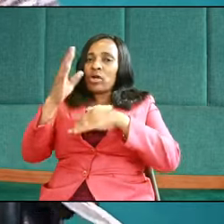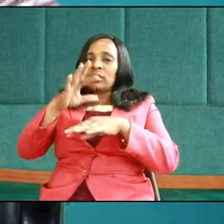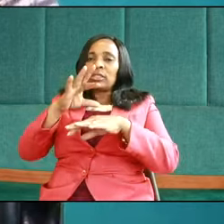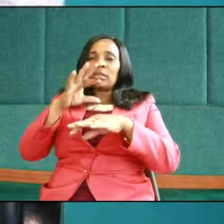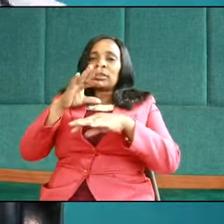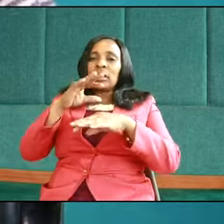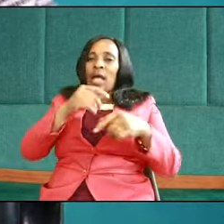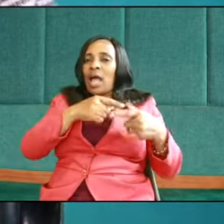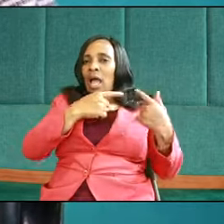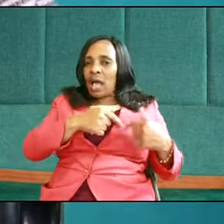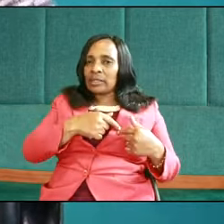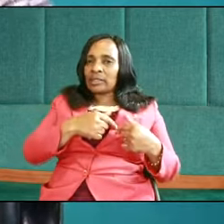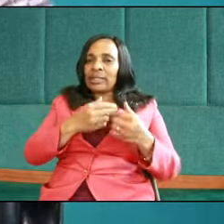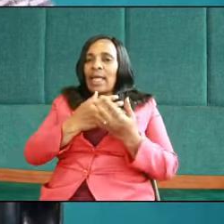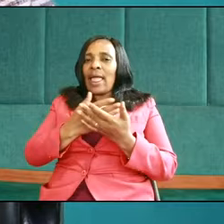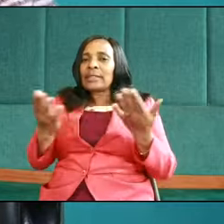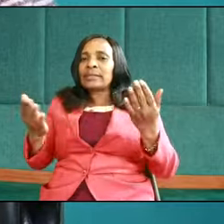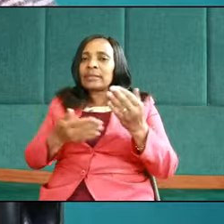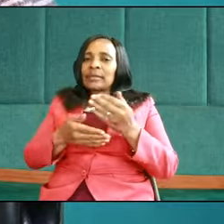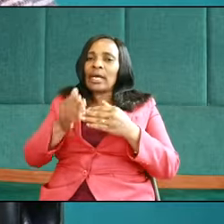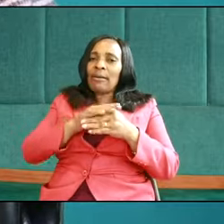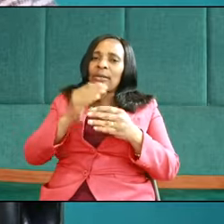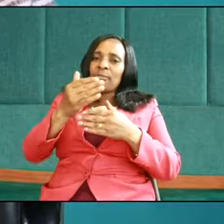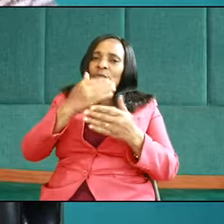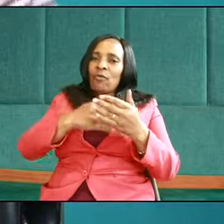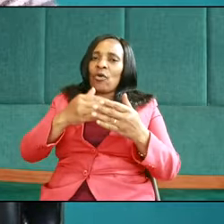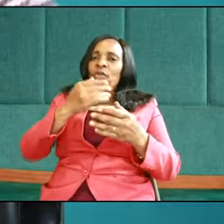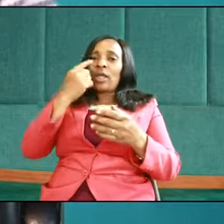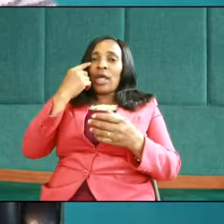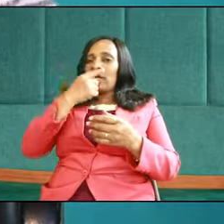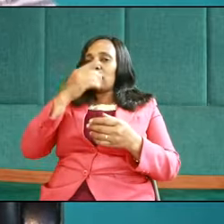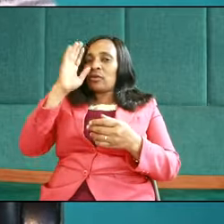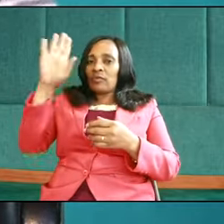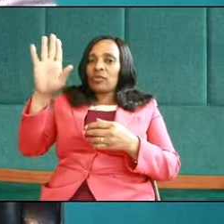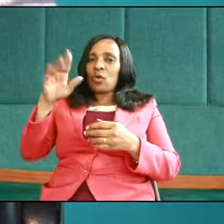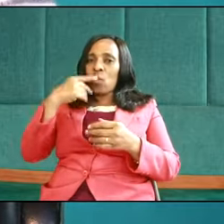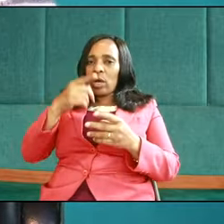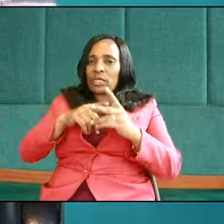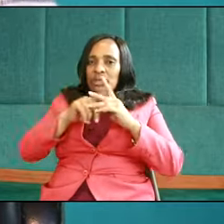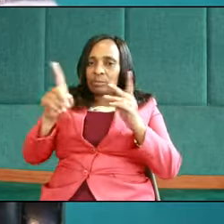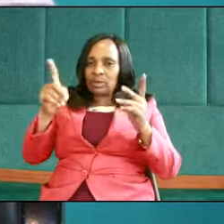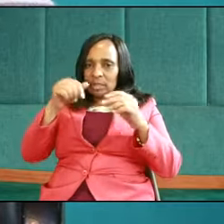uncovered and laid bare before the eyes of him to whom we must give account."